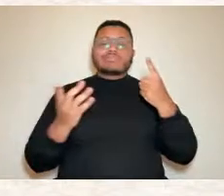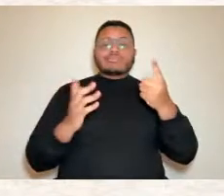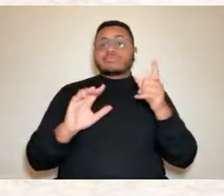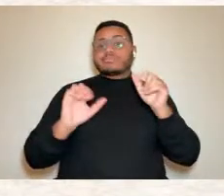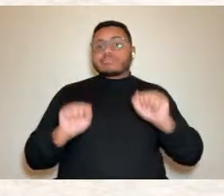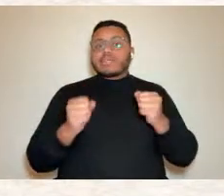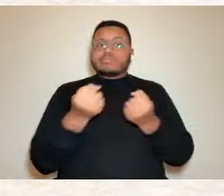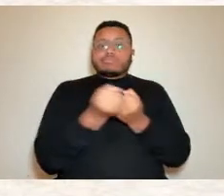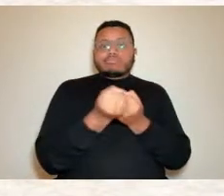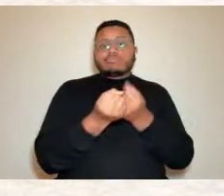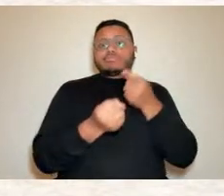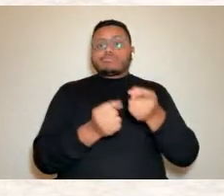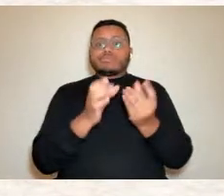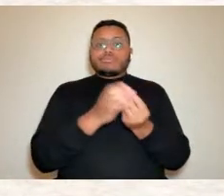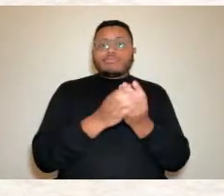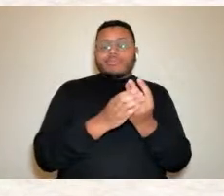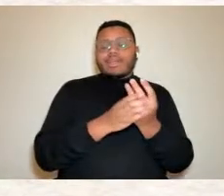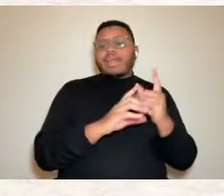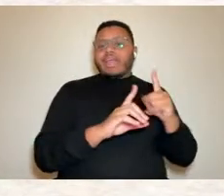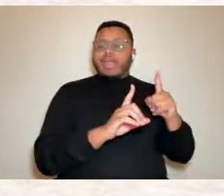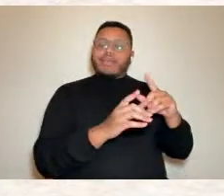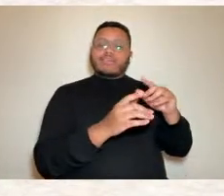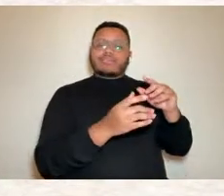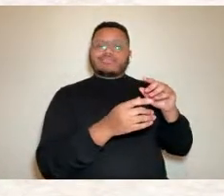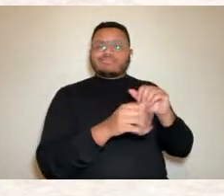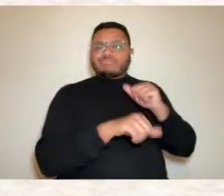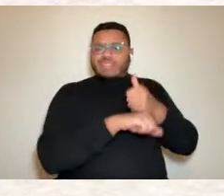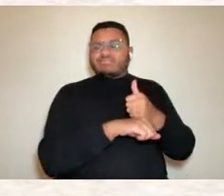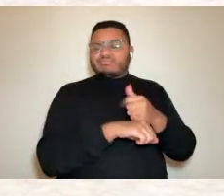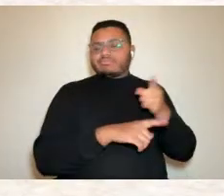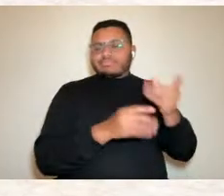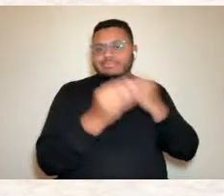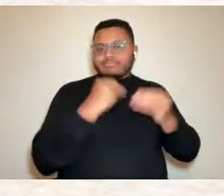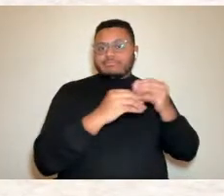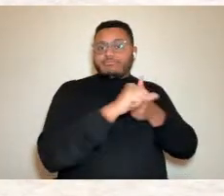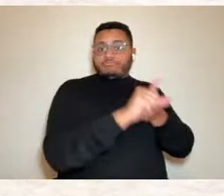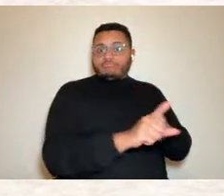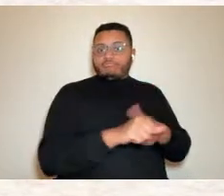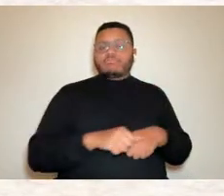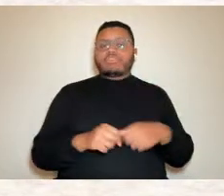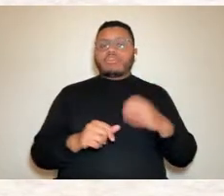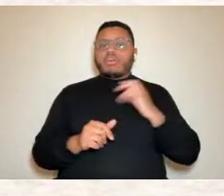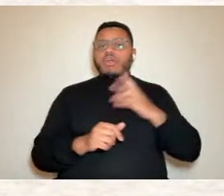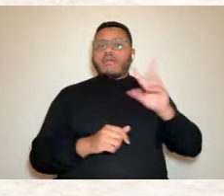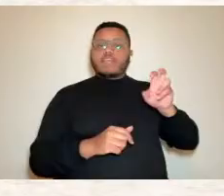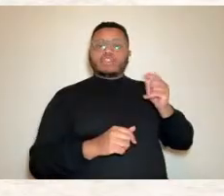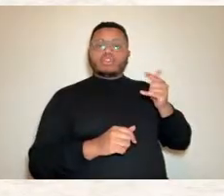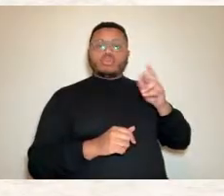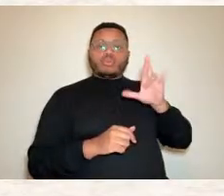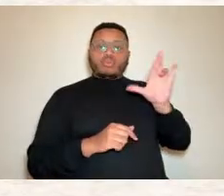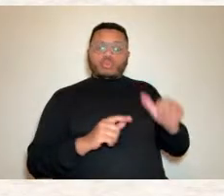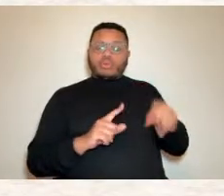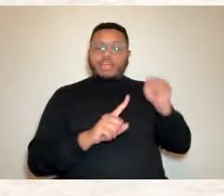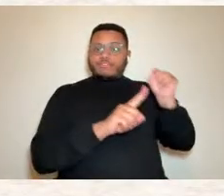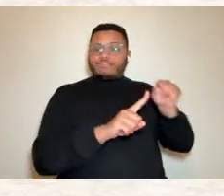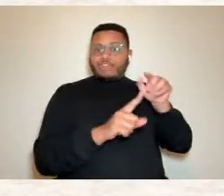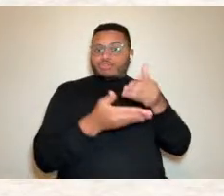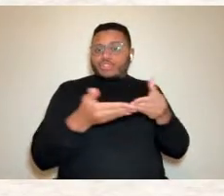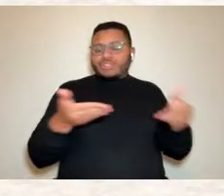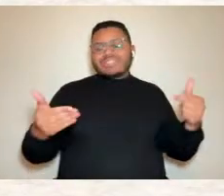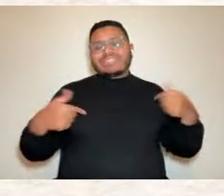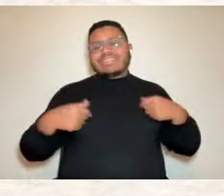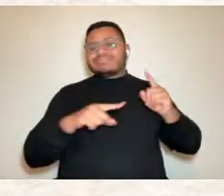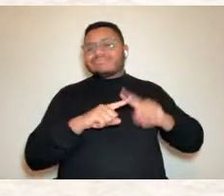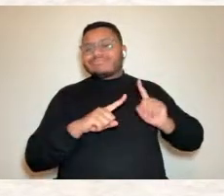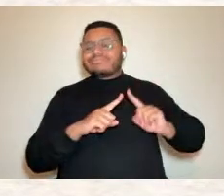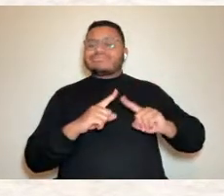And also, our Veguary resource library is a gold mine for recipes, cooking demos, and